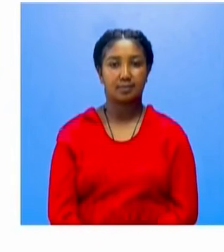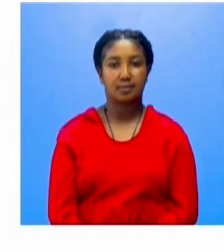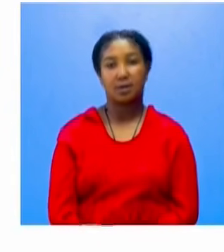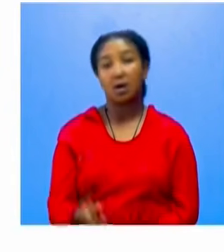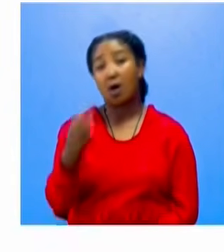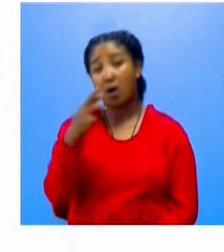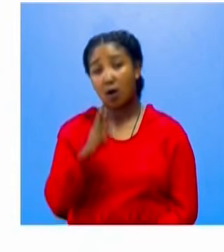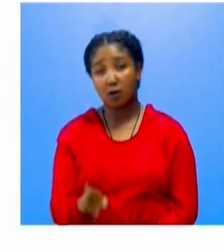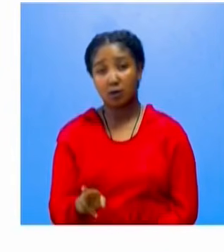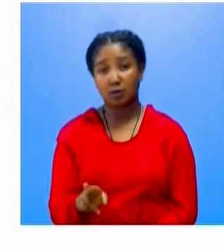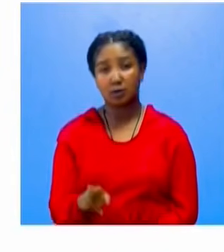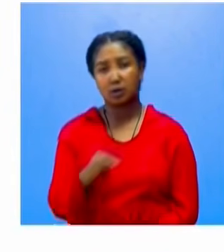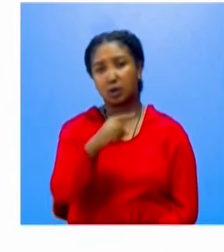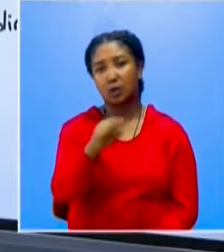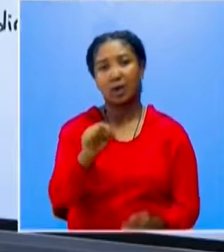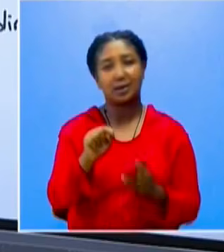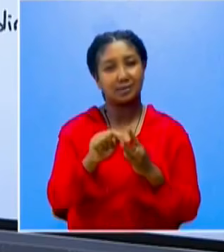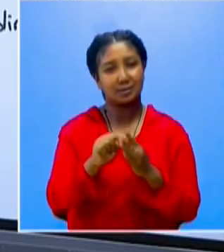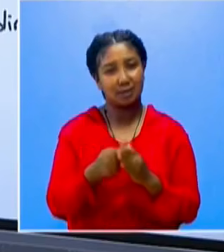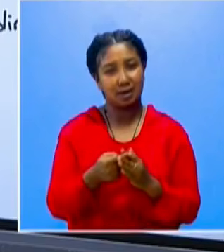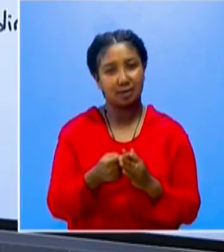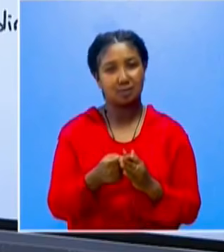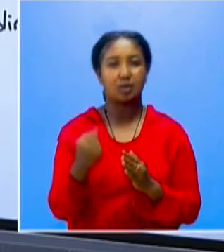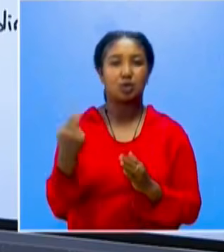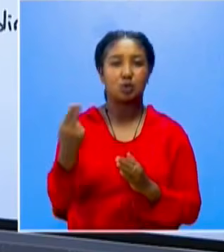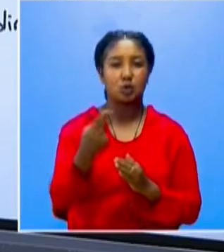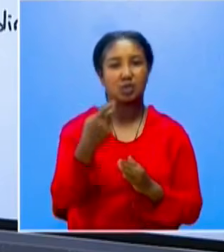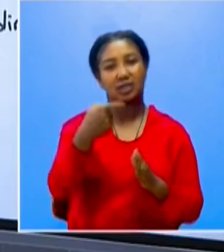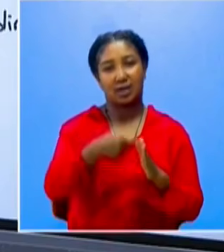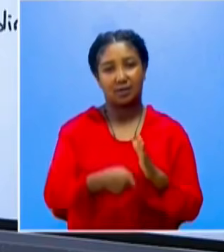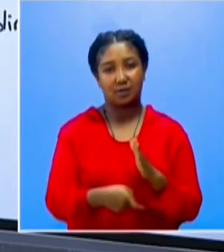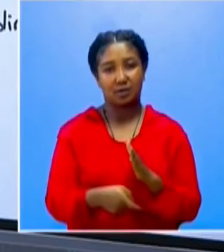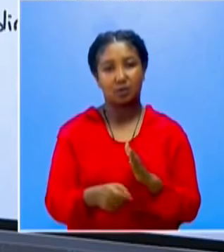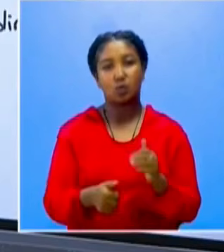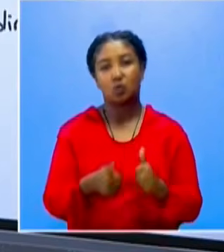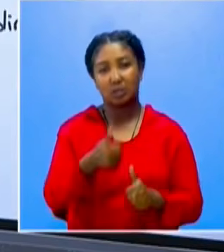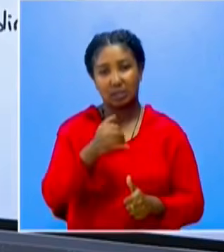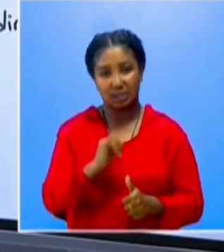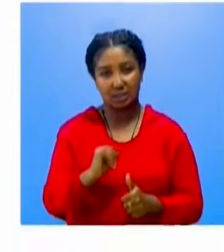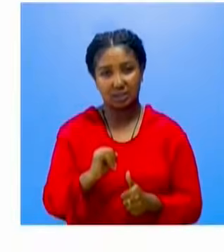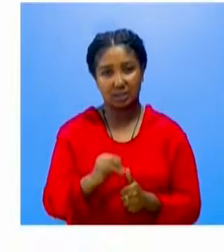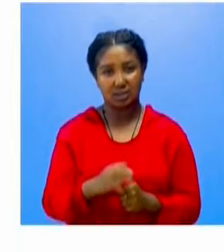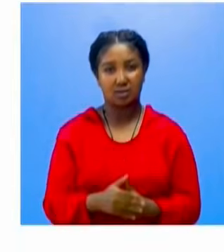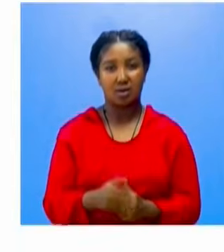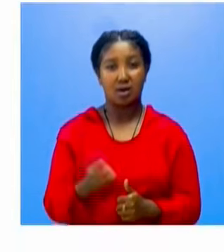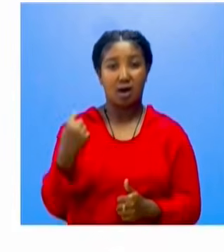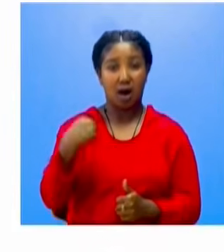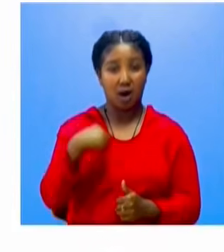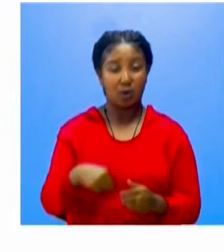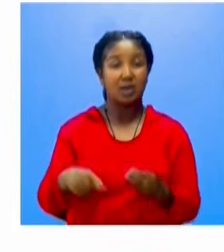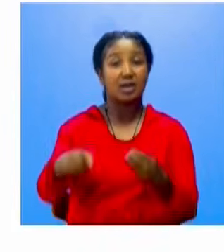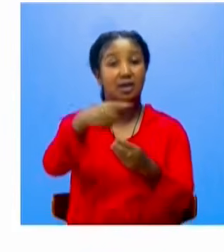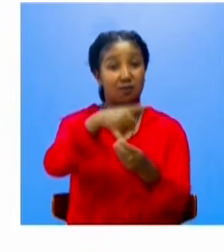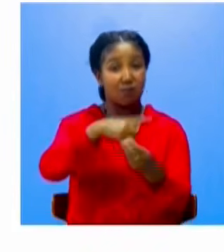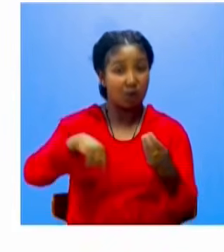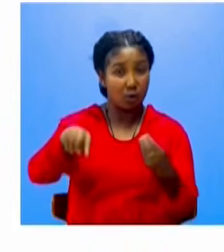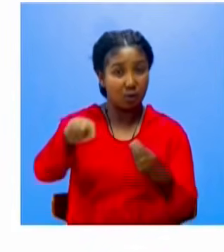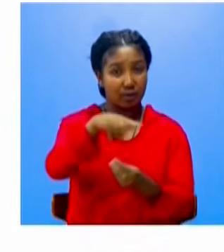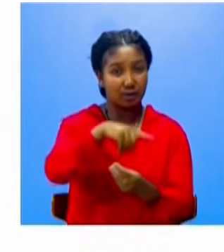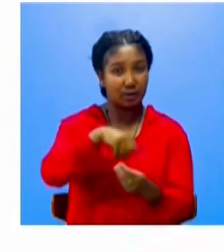Or you can start using the effect, which is our environment,